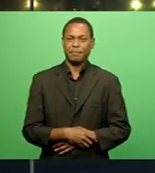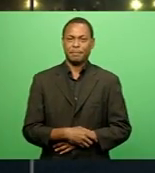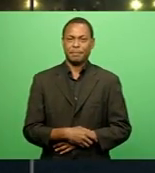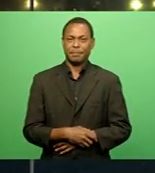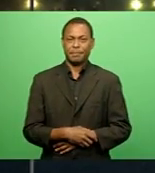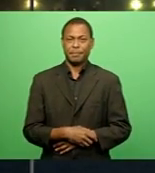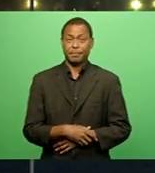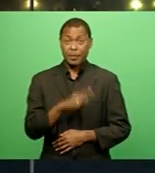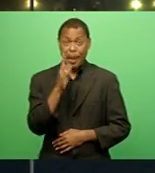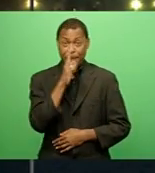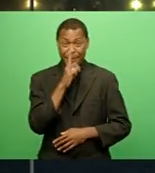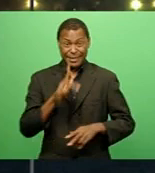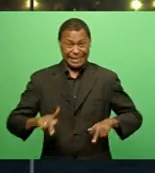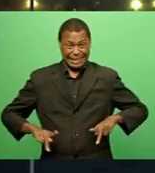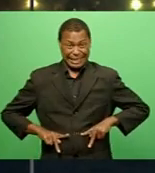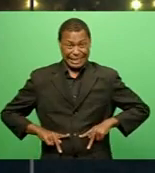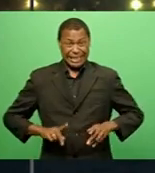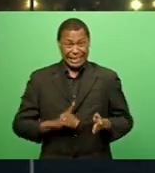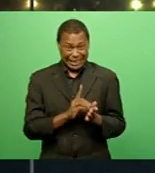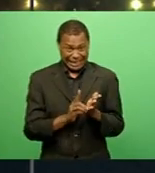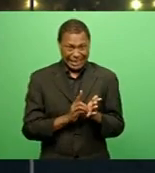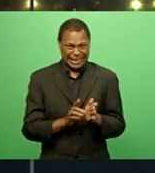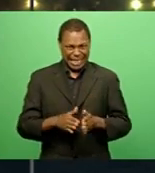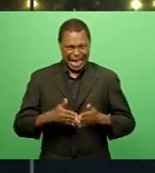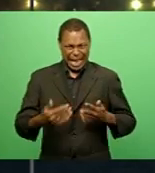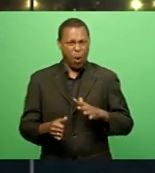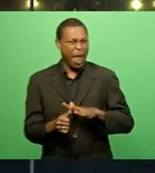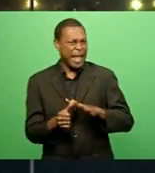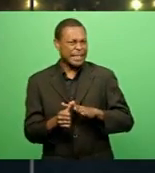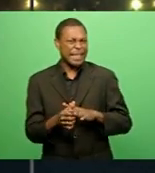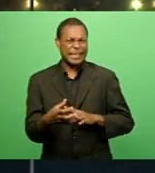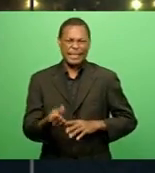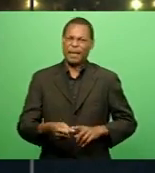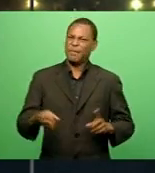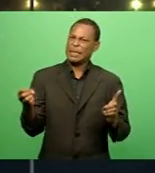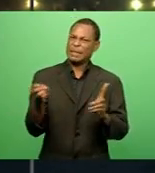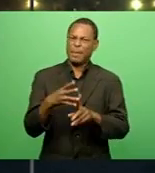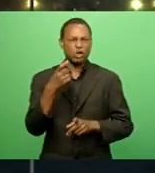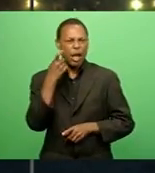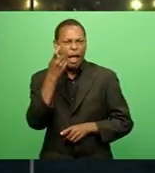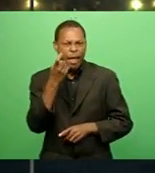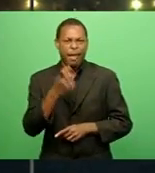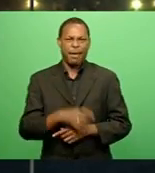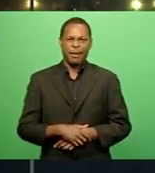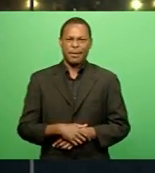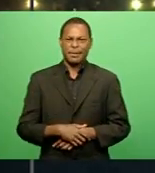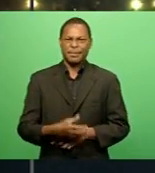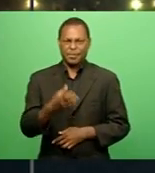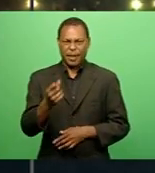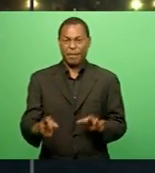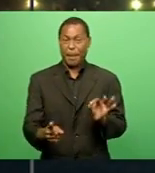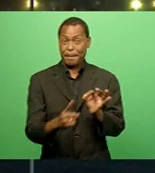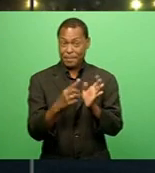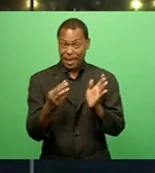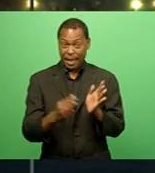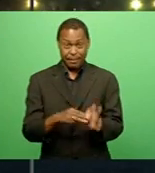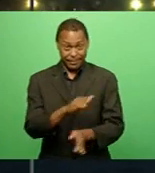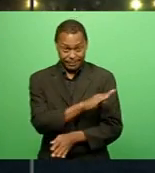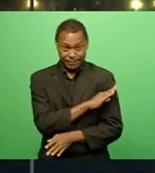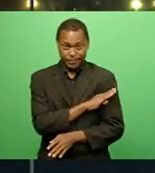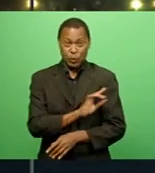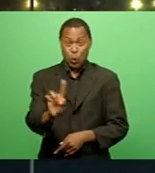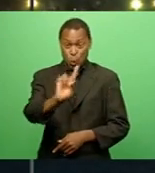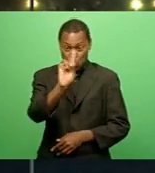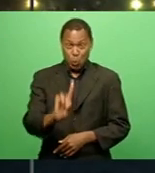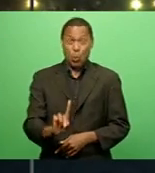Fijians with kidney disease will now be able to access specialized nephrology care. This comes as Prime Minister Voreqe Bainimarama today